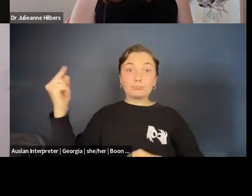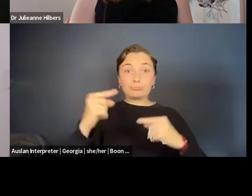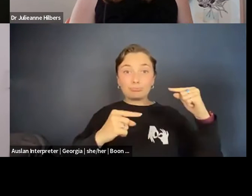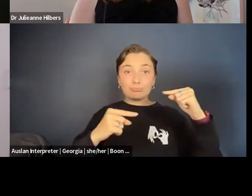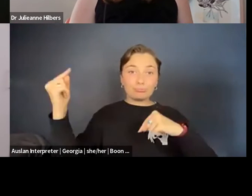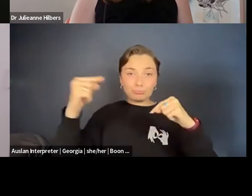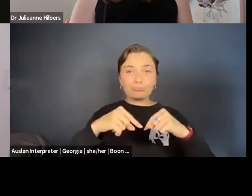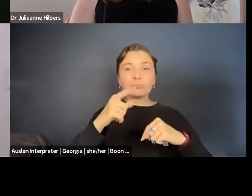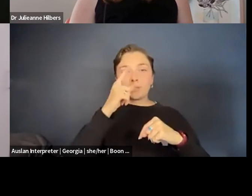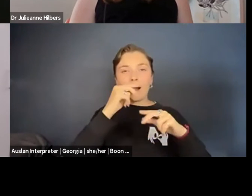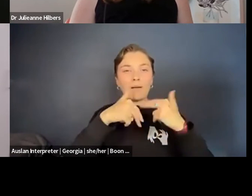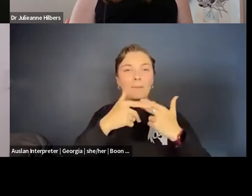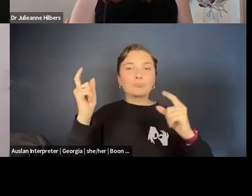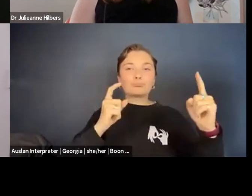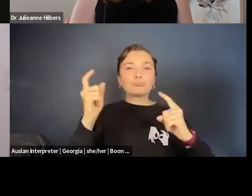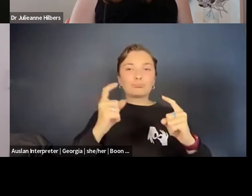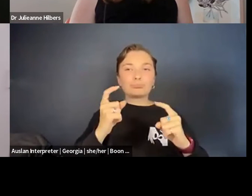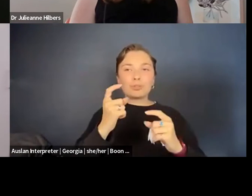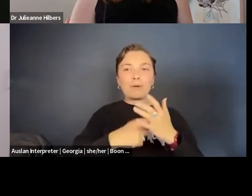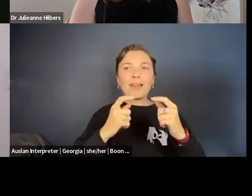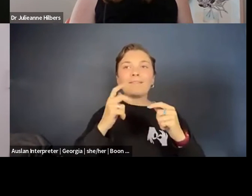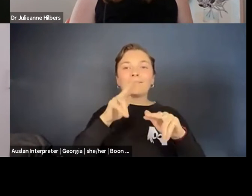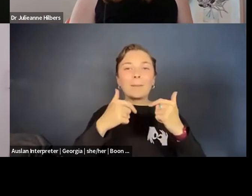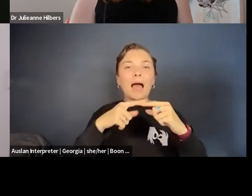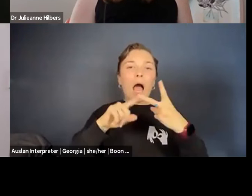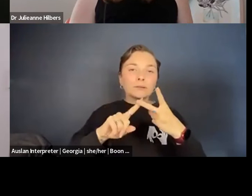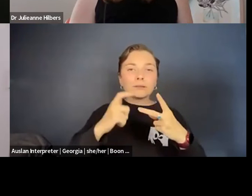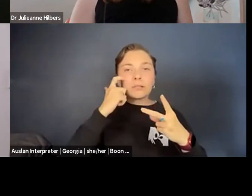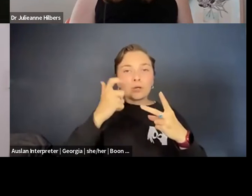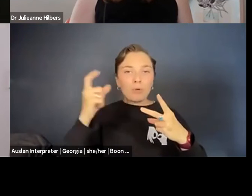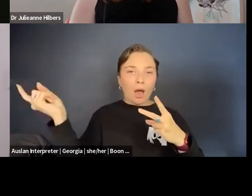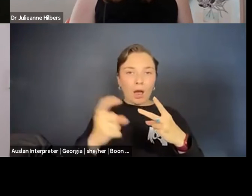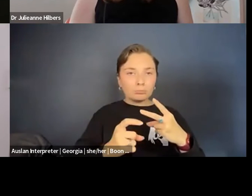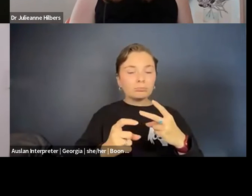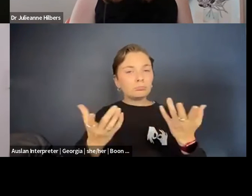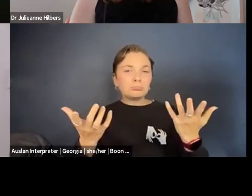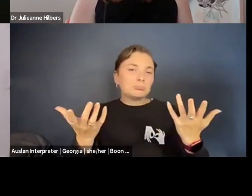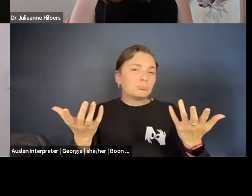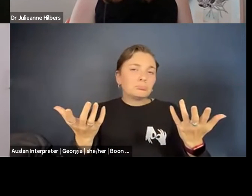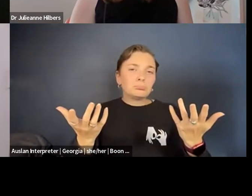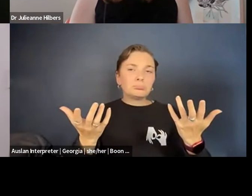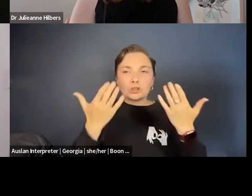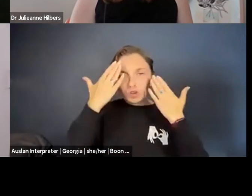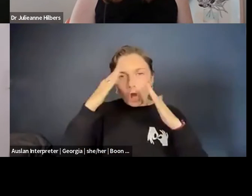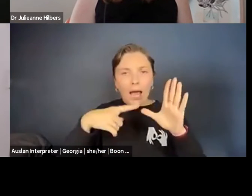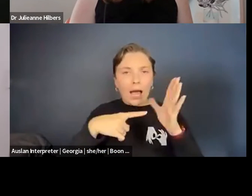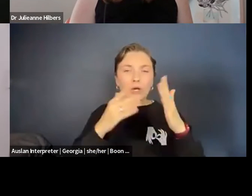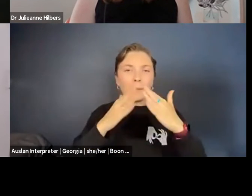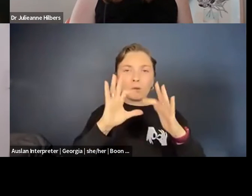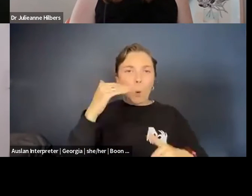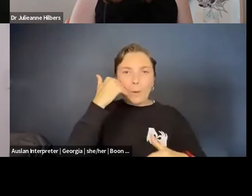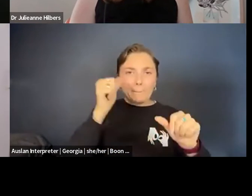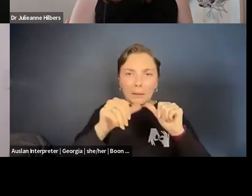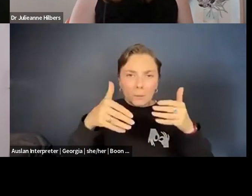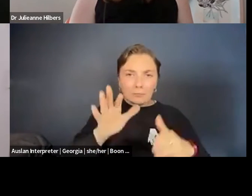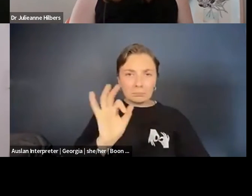be family rather than families and carers. So it's not dying at home is always the best